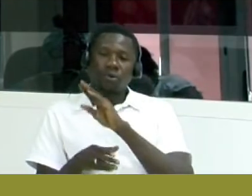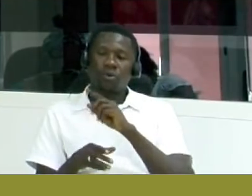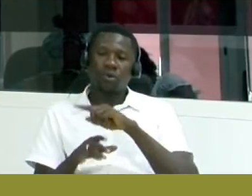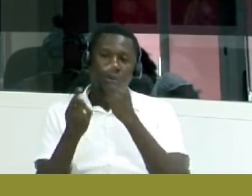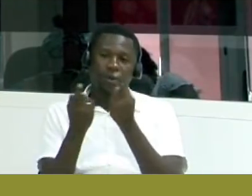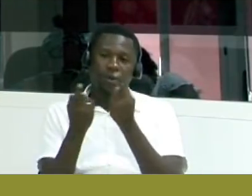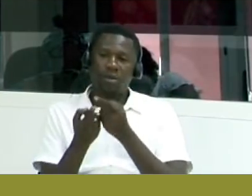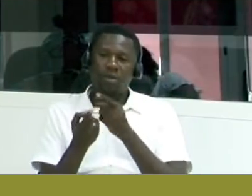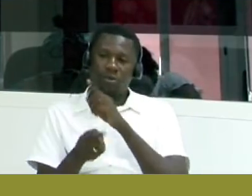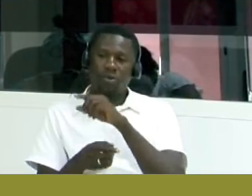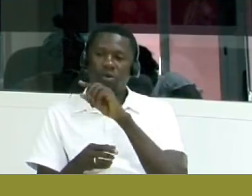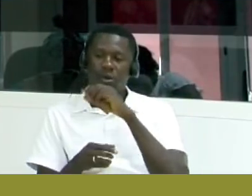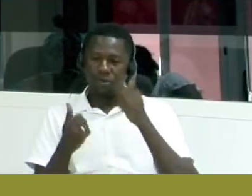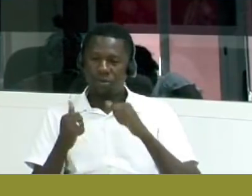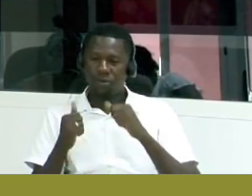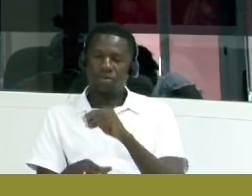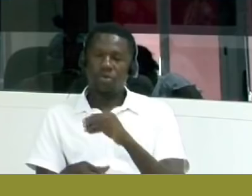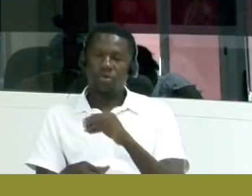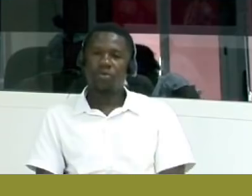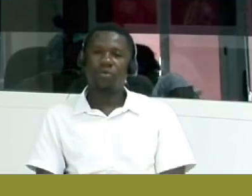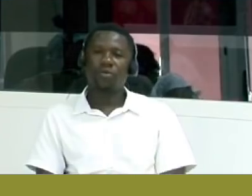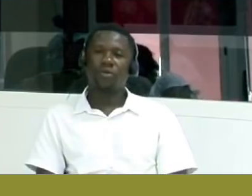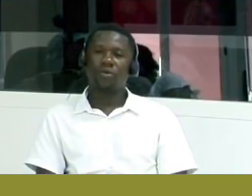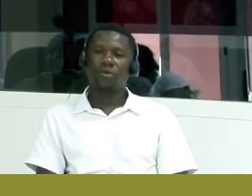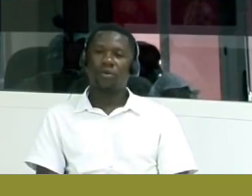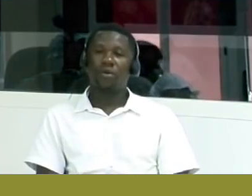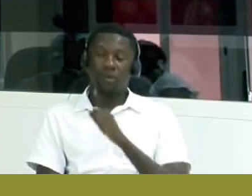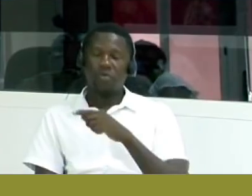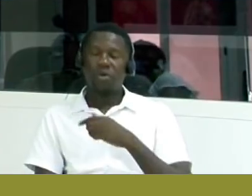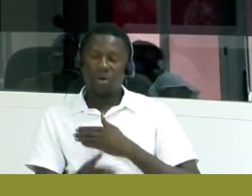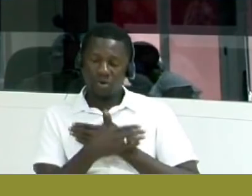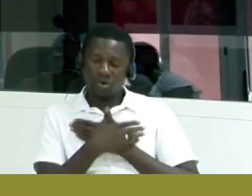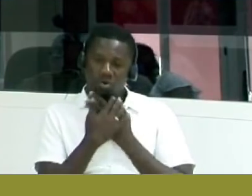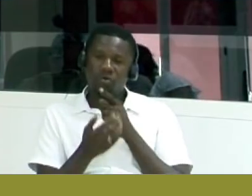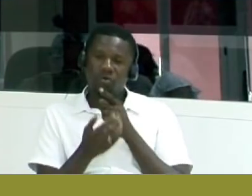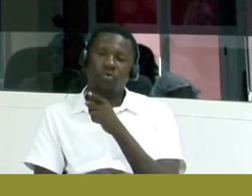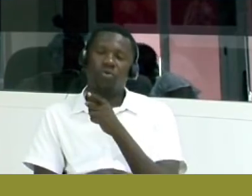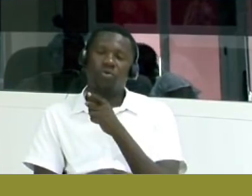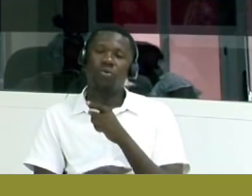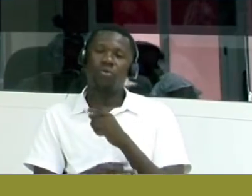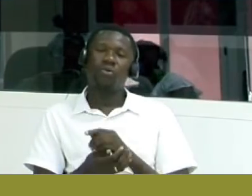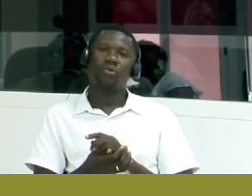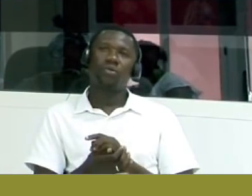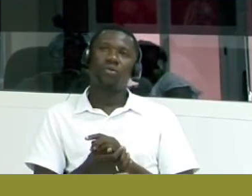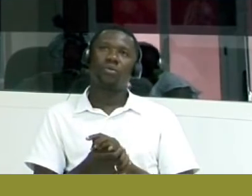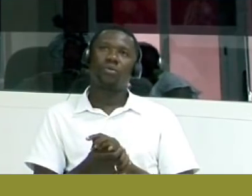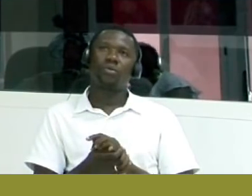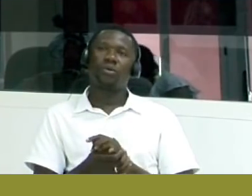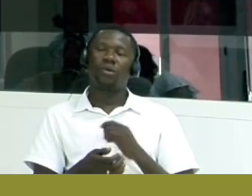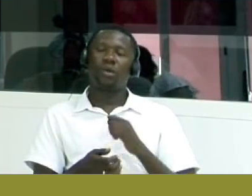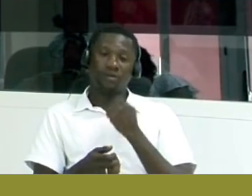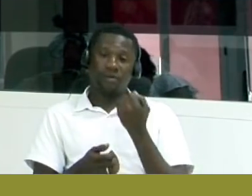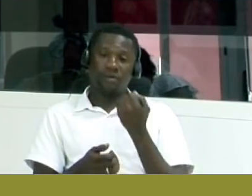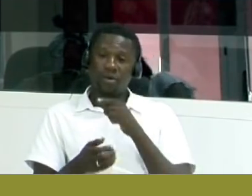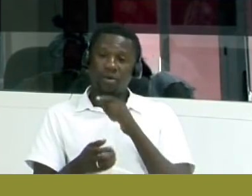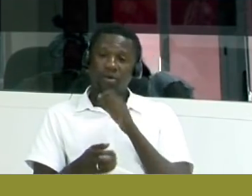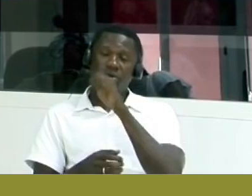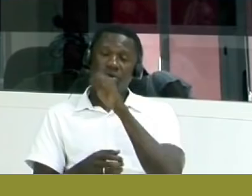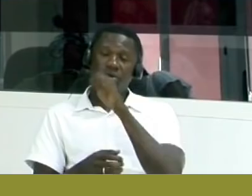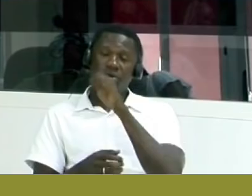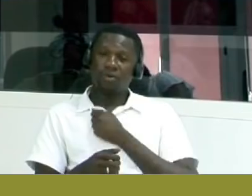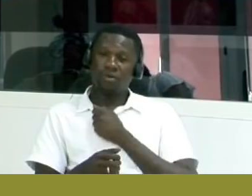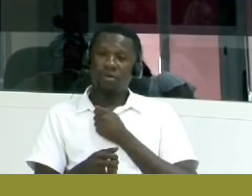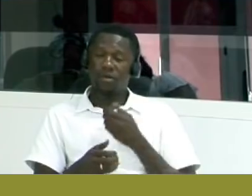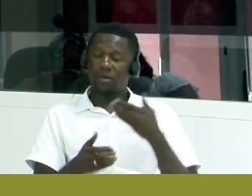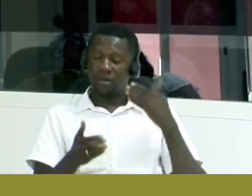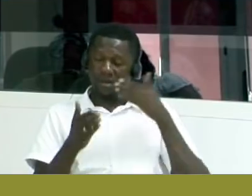you were supposed to do? That I would have loved to do. Yes. In fact, your fears came to